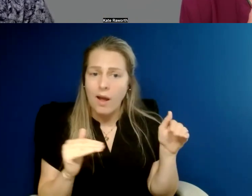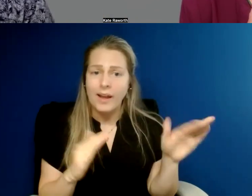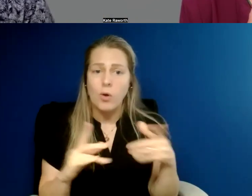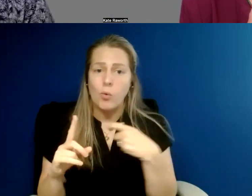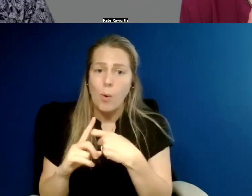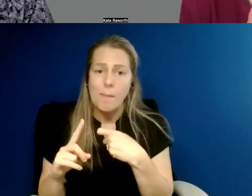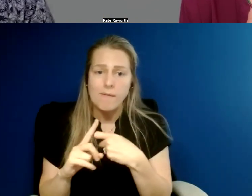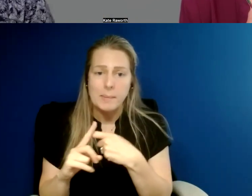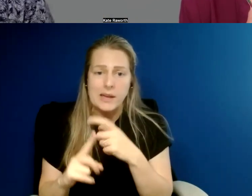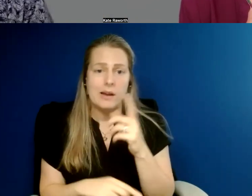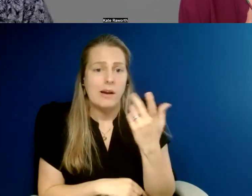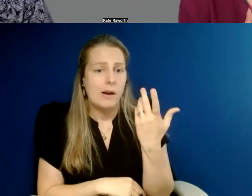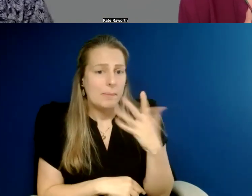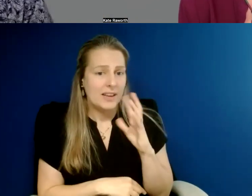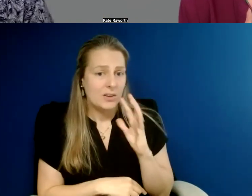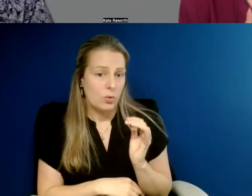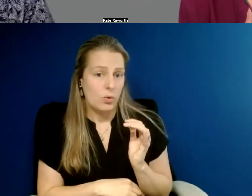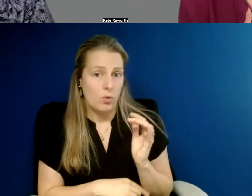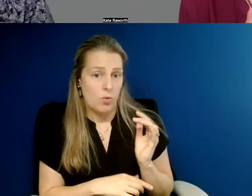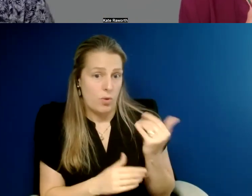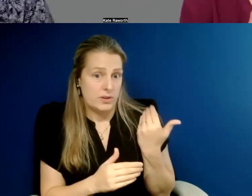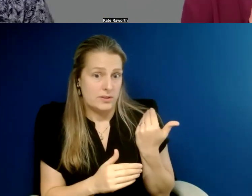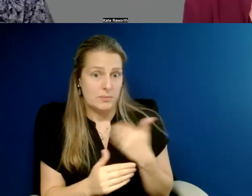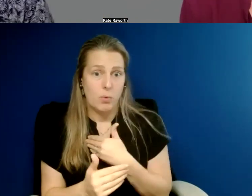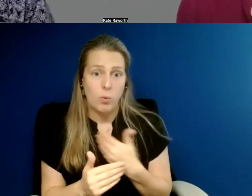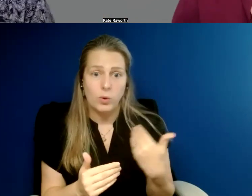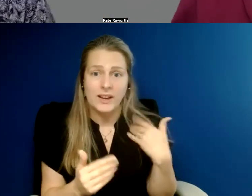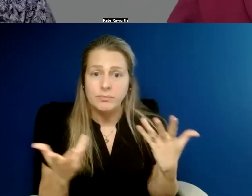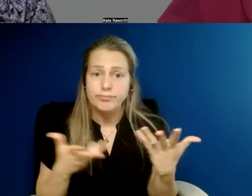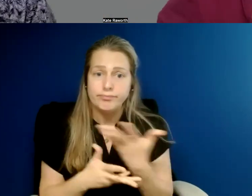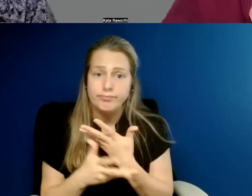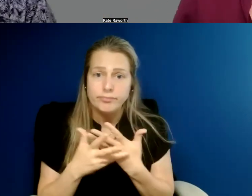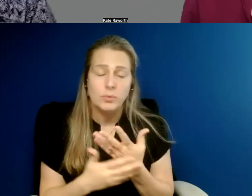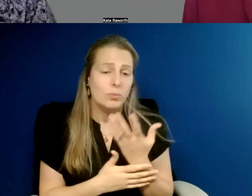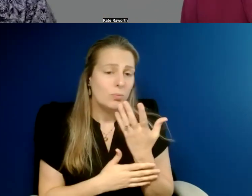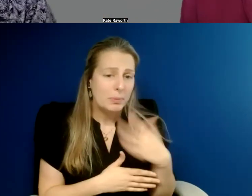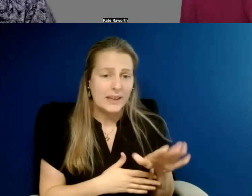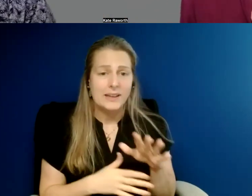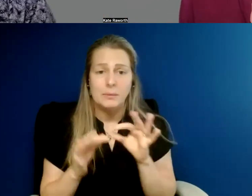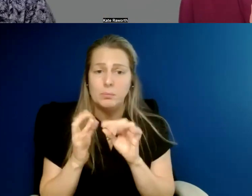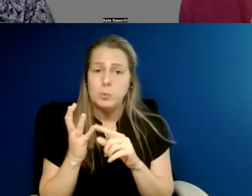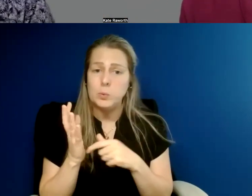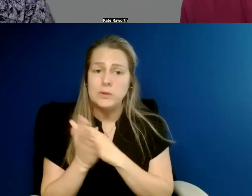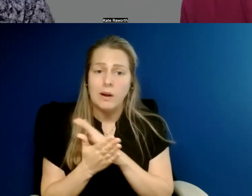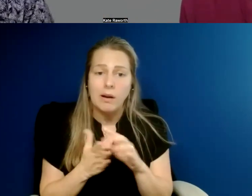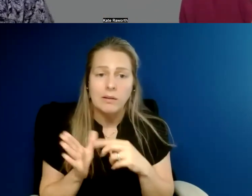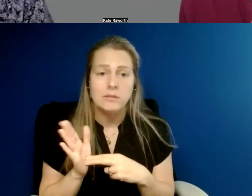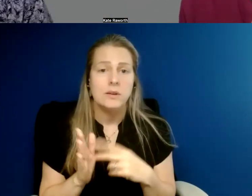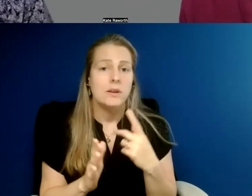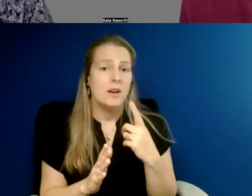opening call this morning, to Bhutan, to Aboriginal